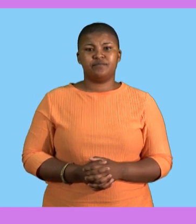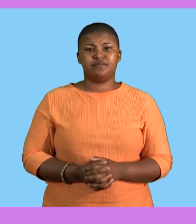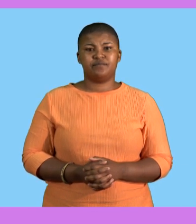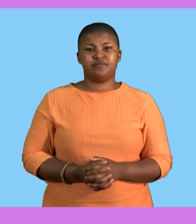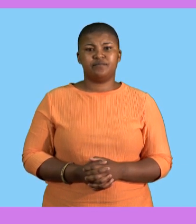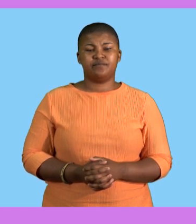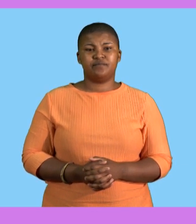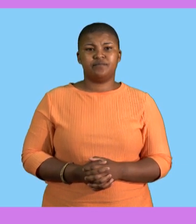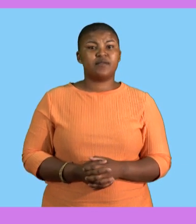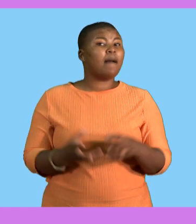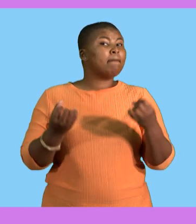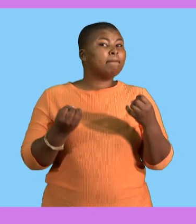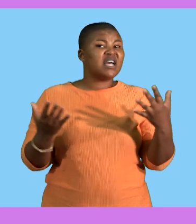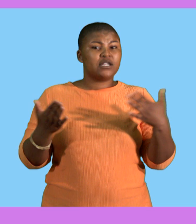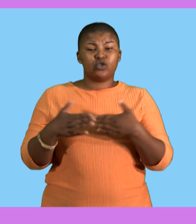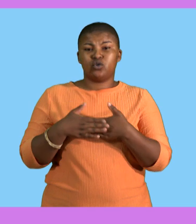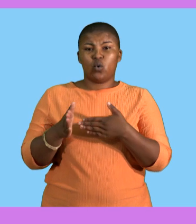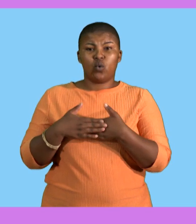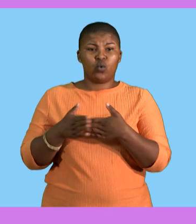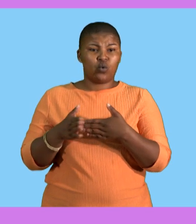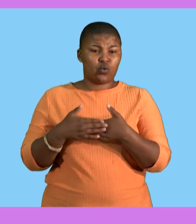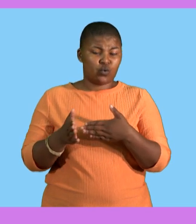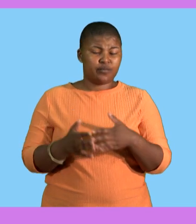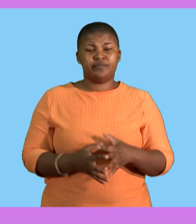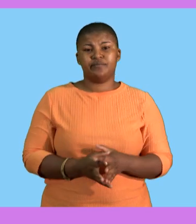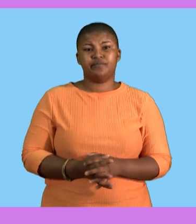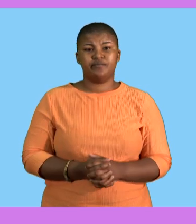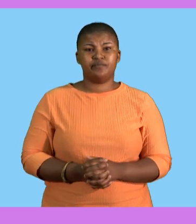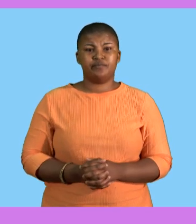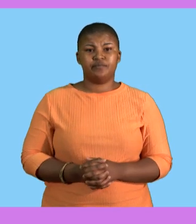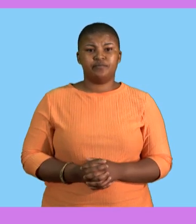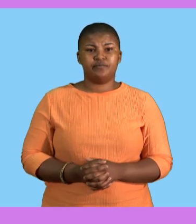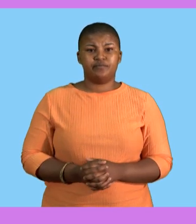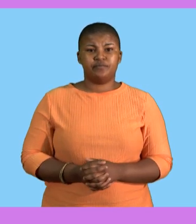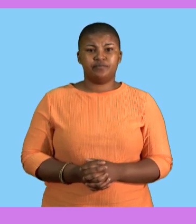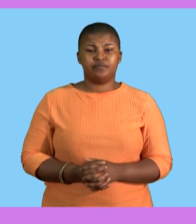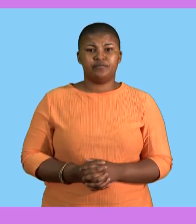How many doors? It's going to be that's one,